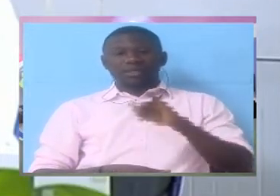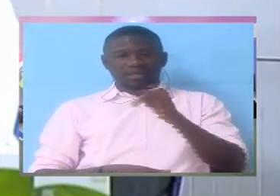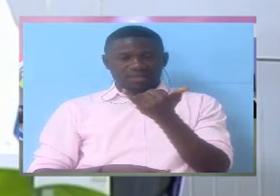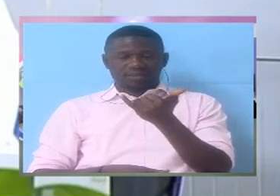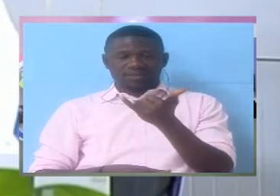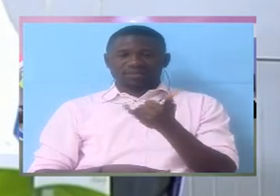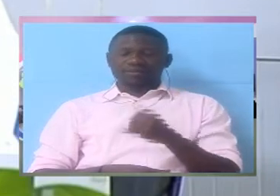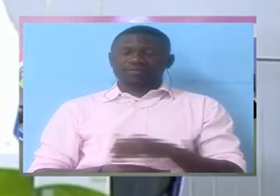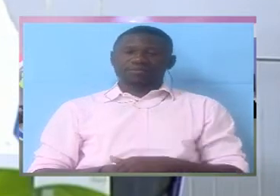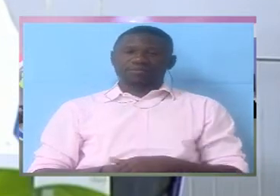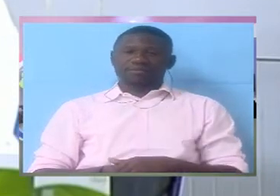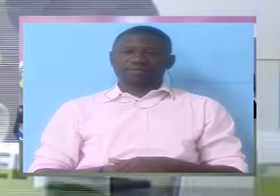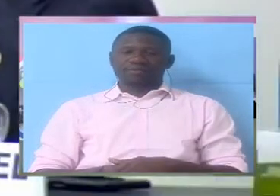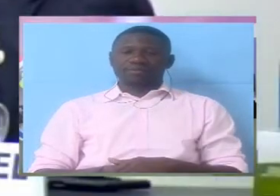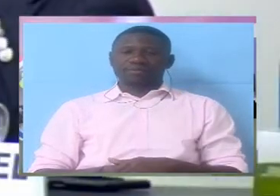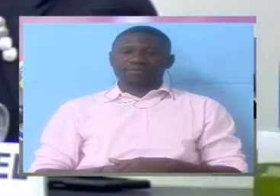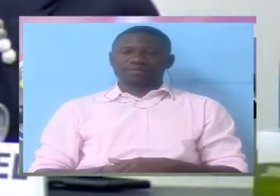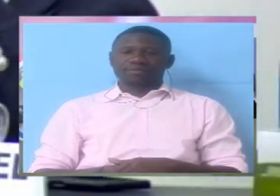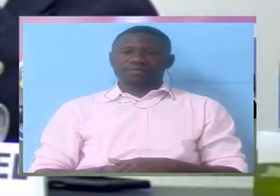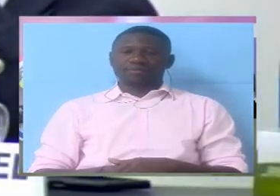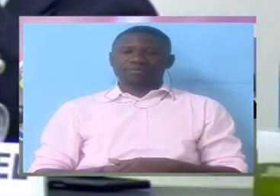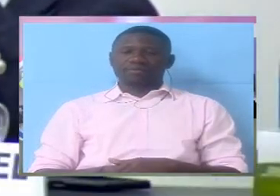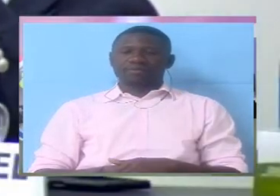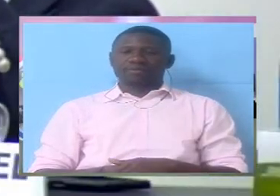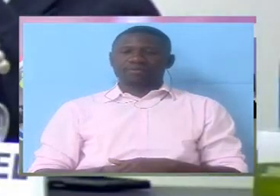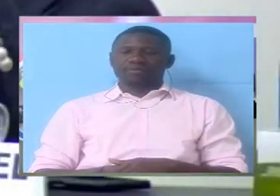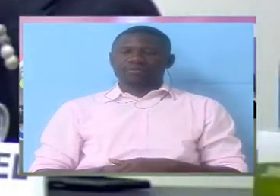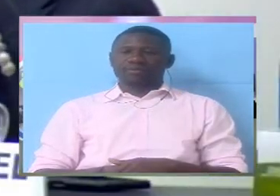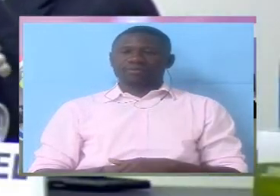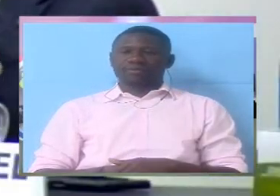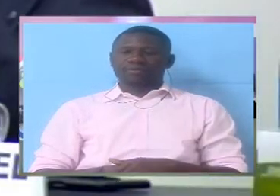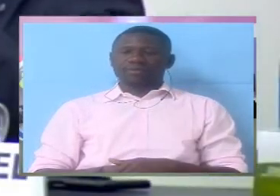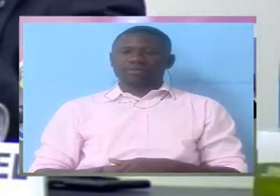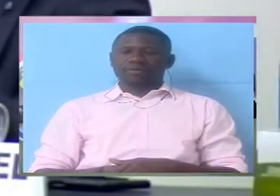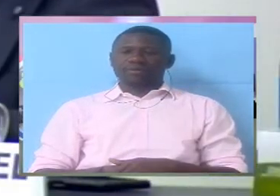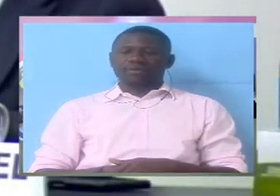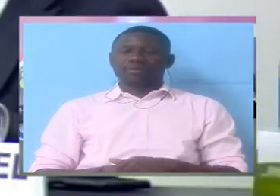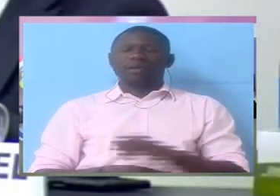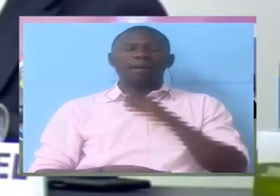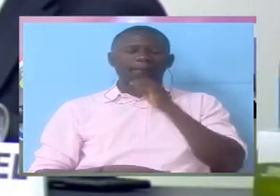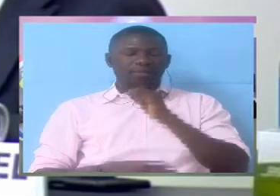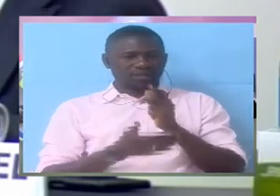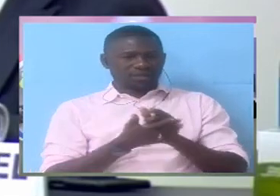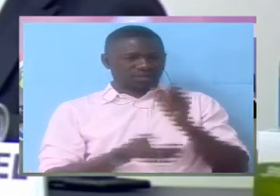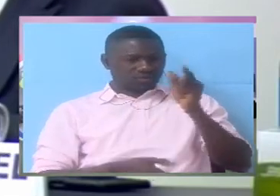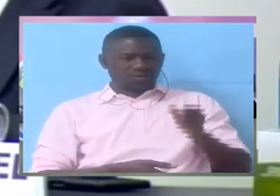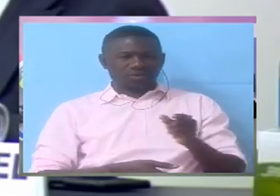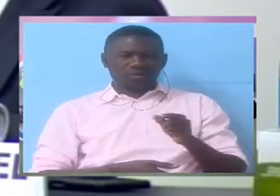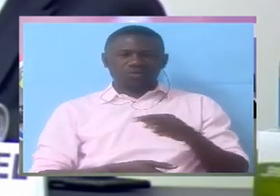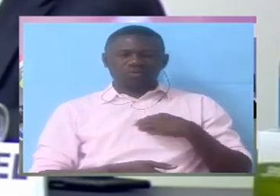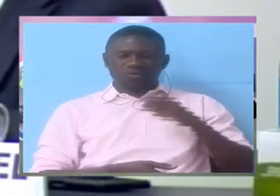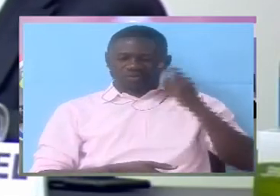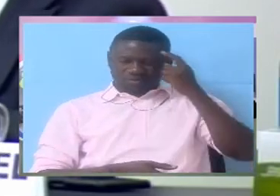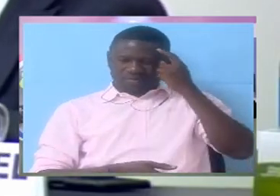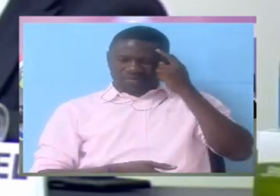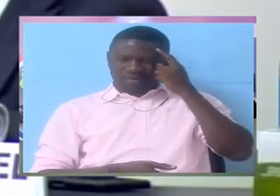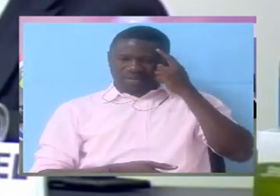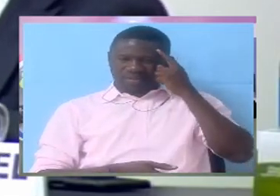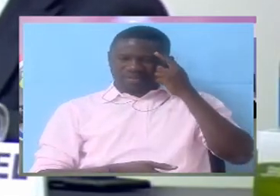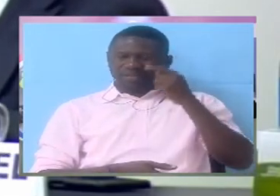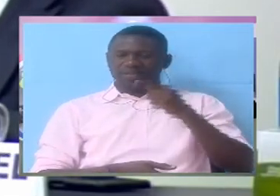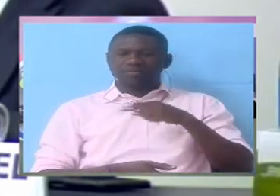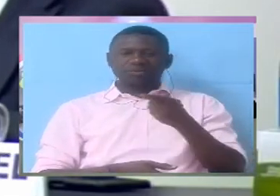ah because Mr. Witness Kadu? Would it make sense for you to direct activities